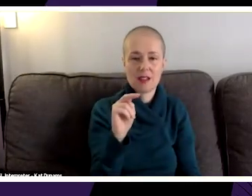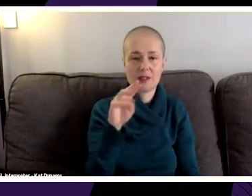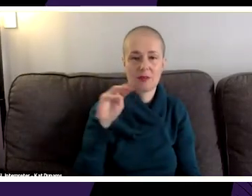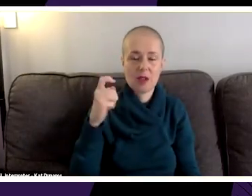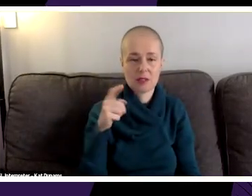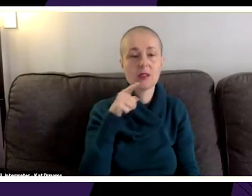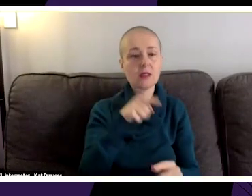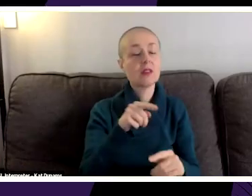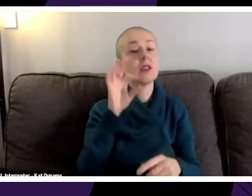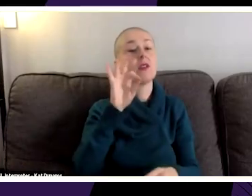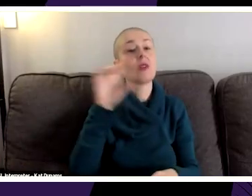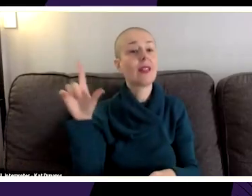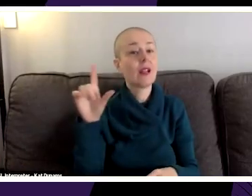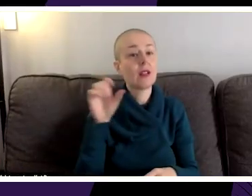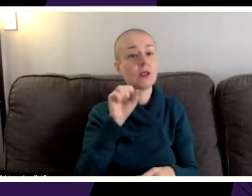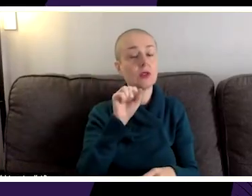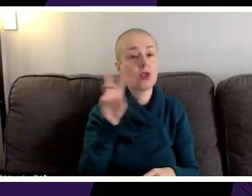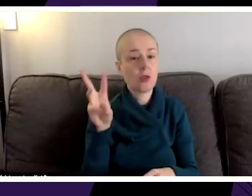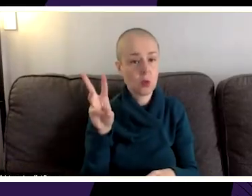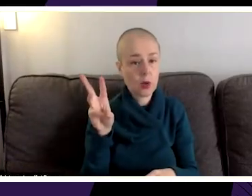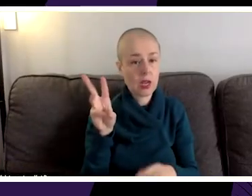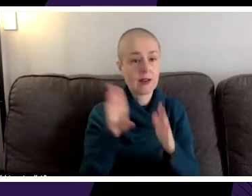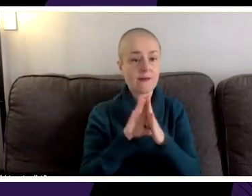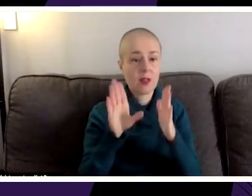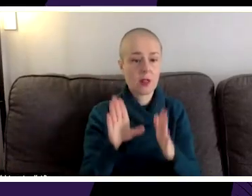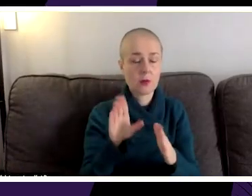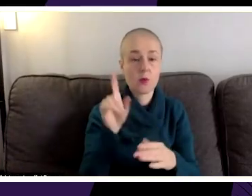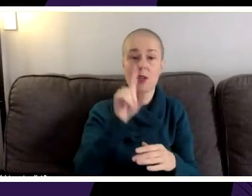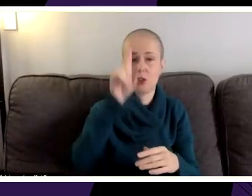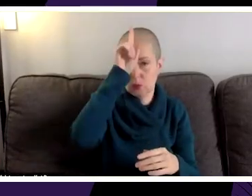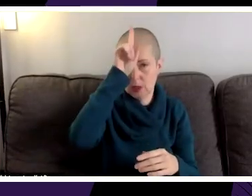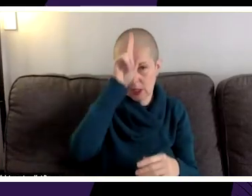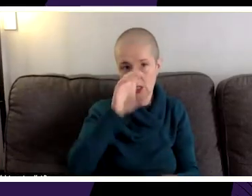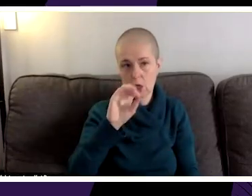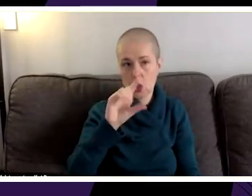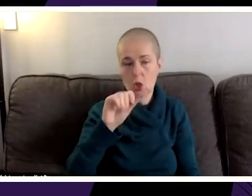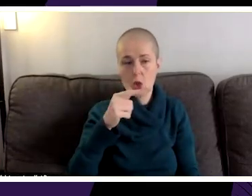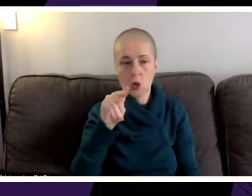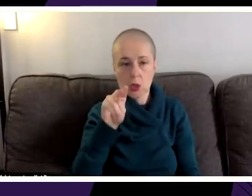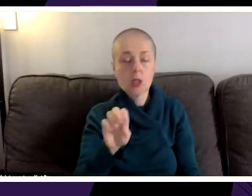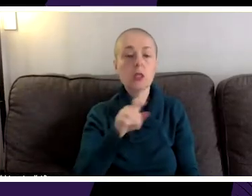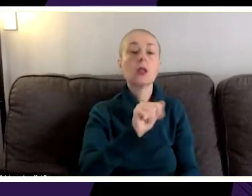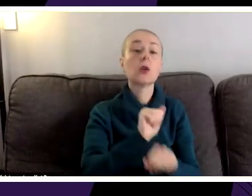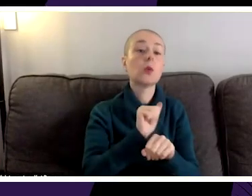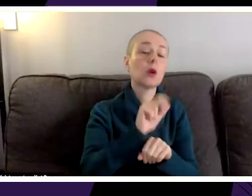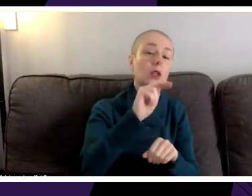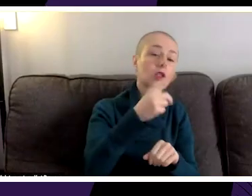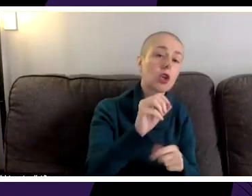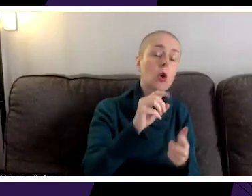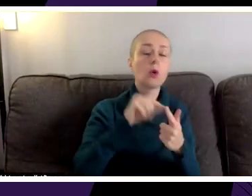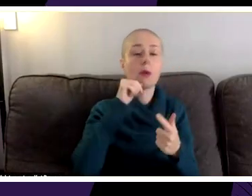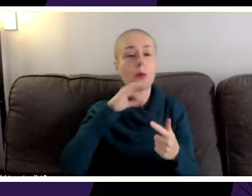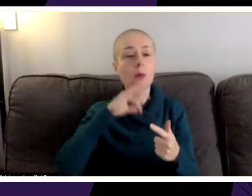freelance software developer based in Cologne, Germany. He works mainly with NGOs, nonprofits, and community